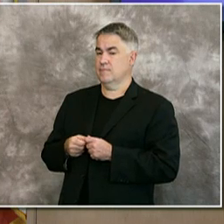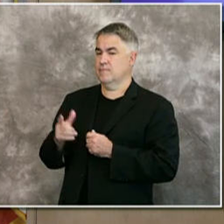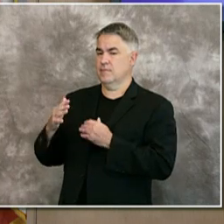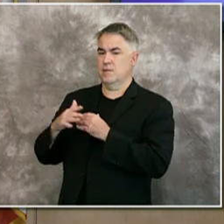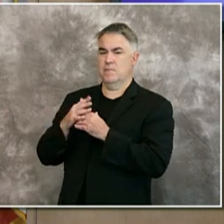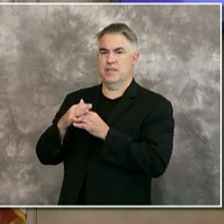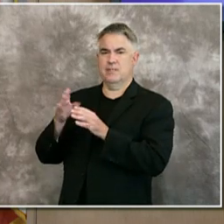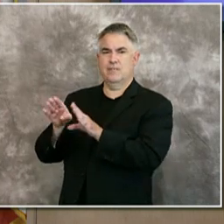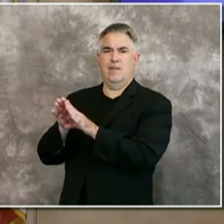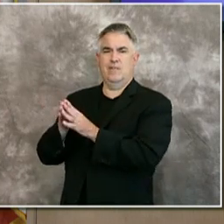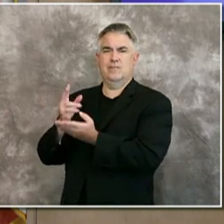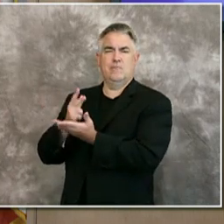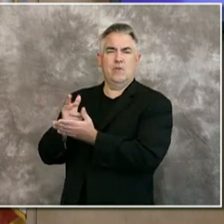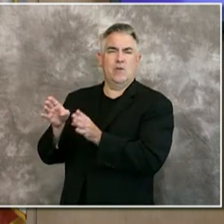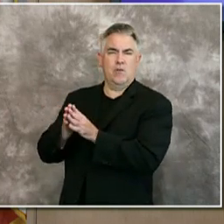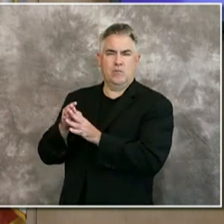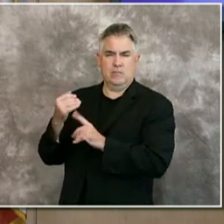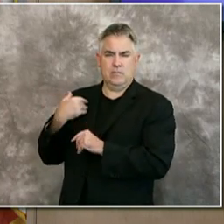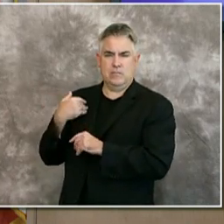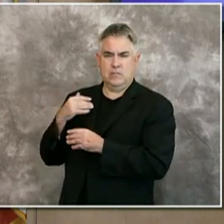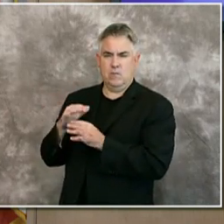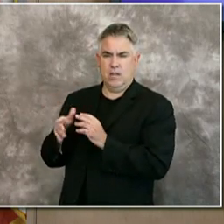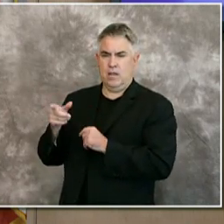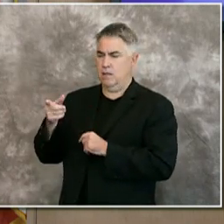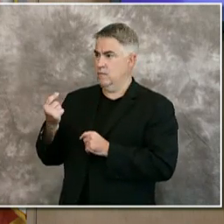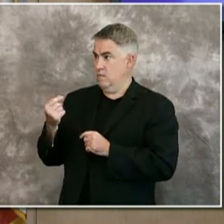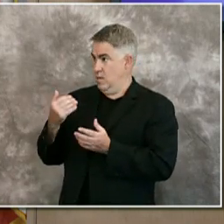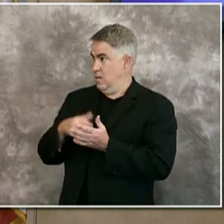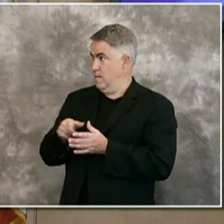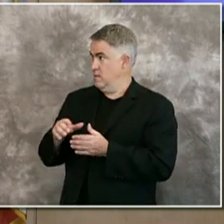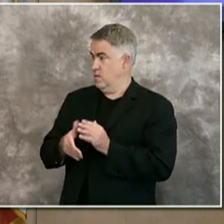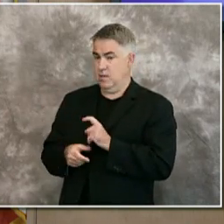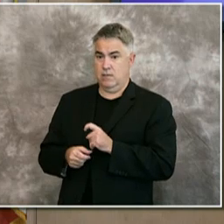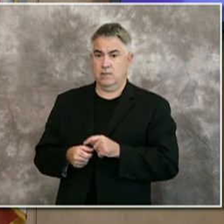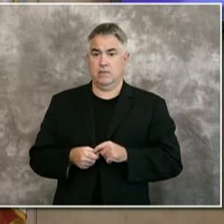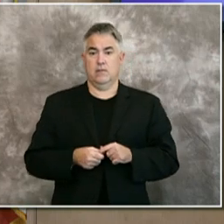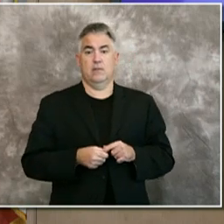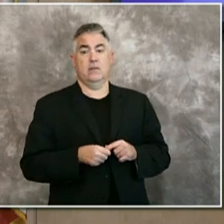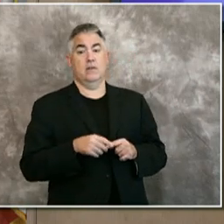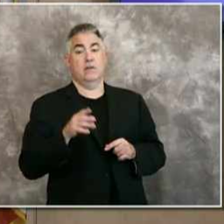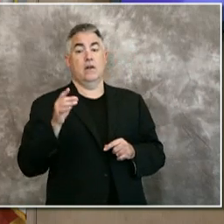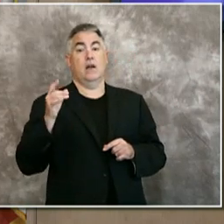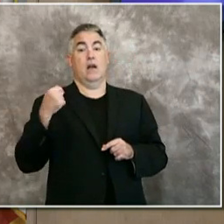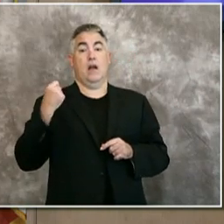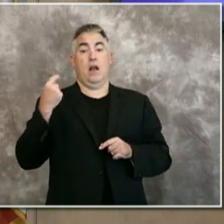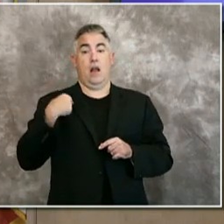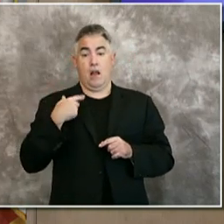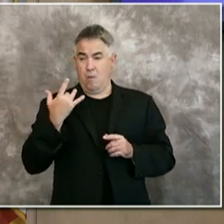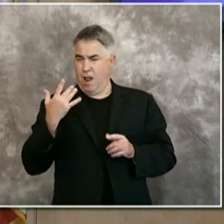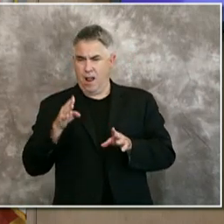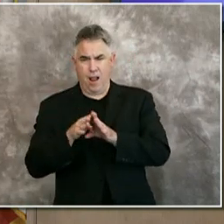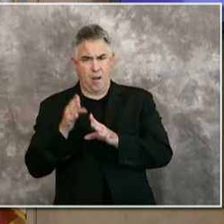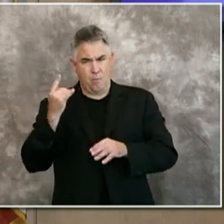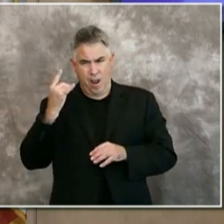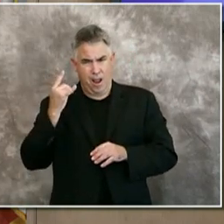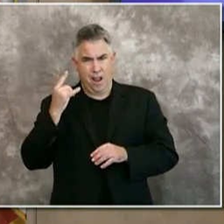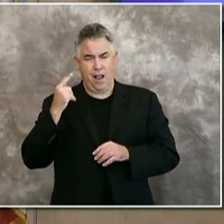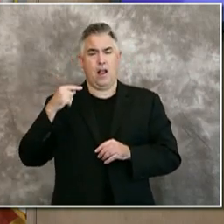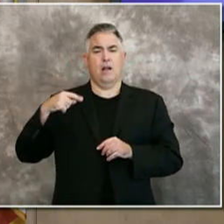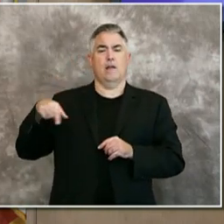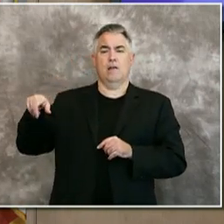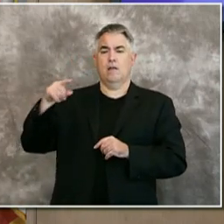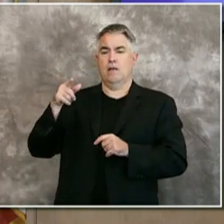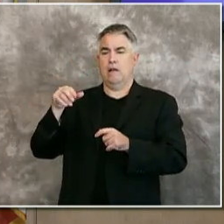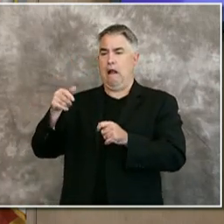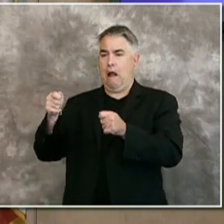weekend? Well, actually, the feedback we've gotten from most of the coastal cities is they were able to handle the problem. And